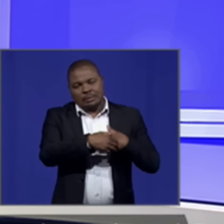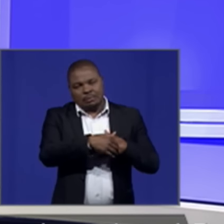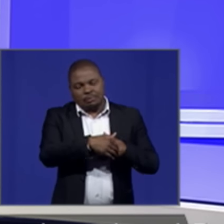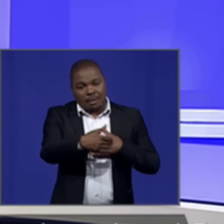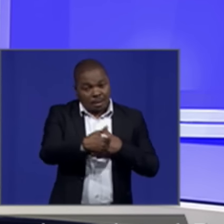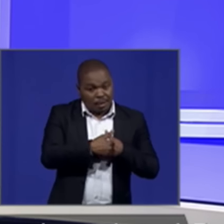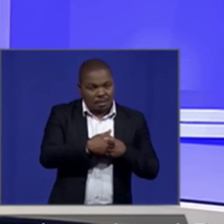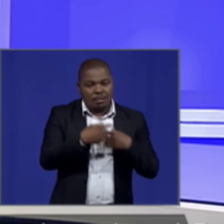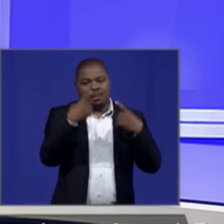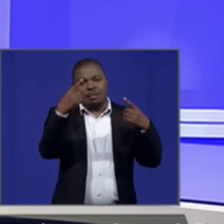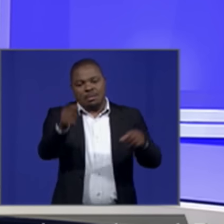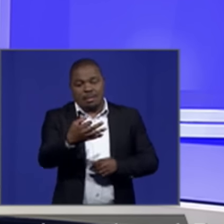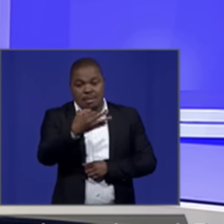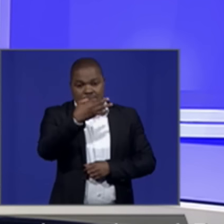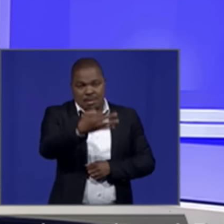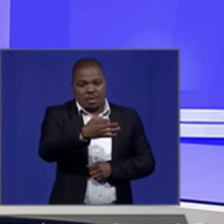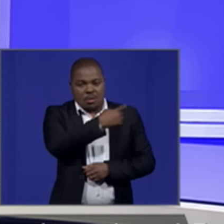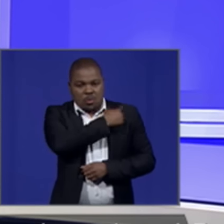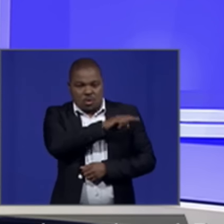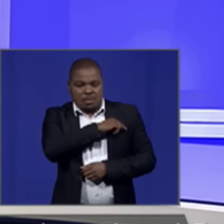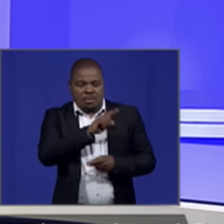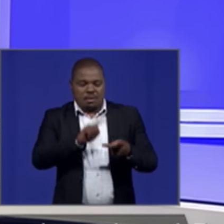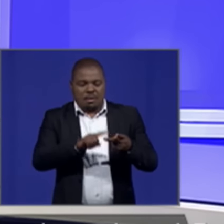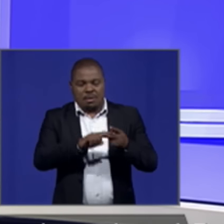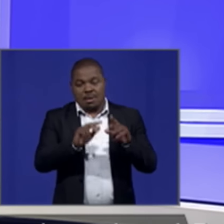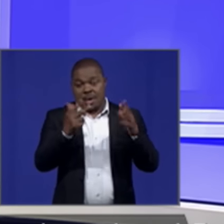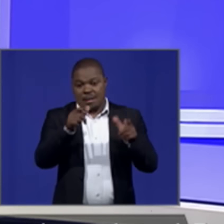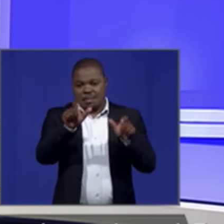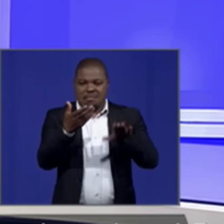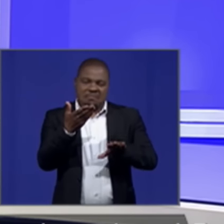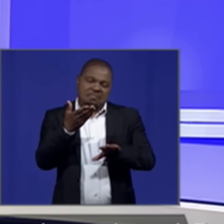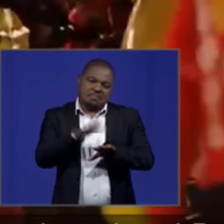a le mararo fa ba le robedi ba tlhokafetse.